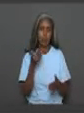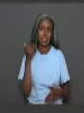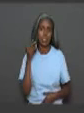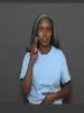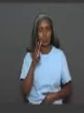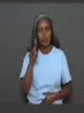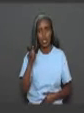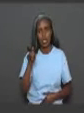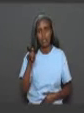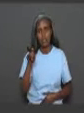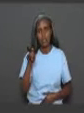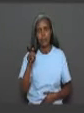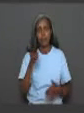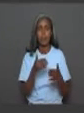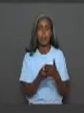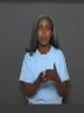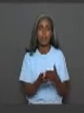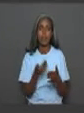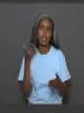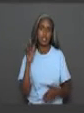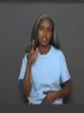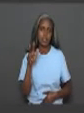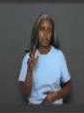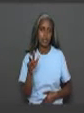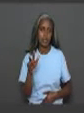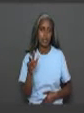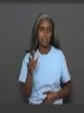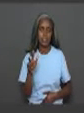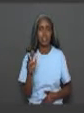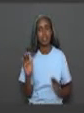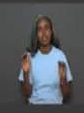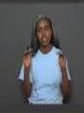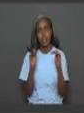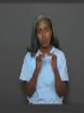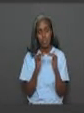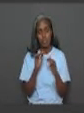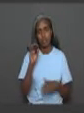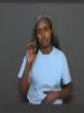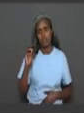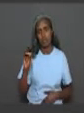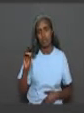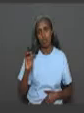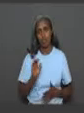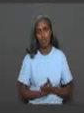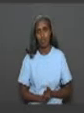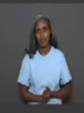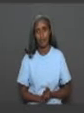minus 2x minus 3 equals